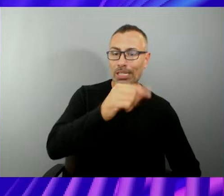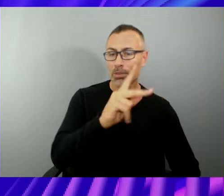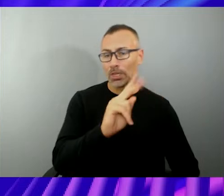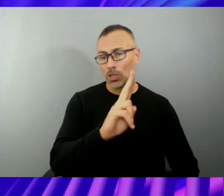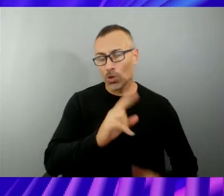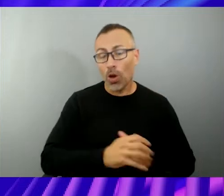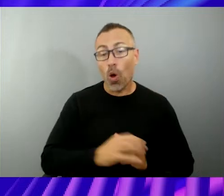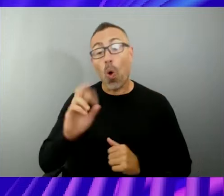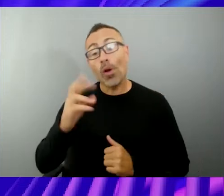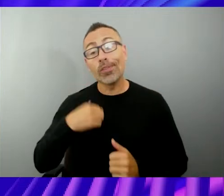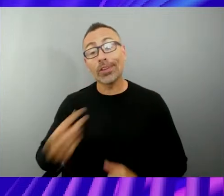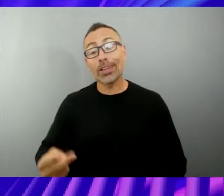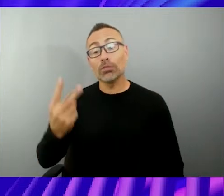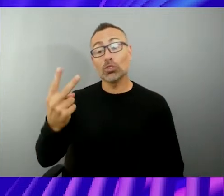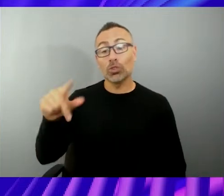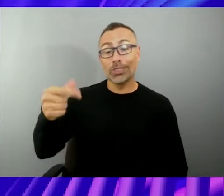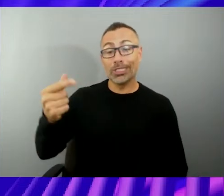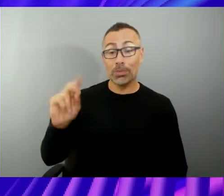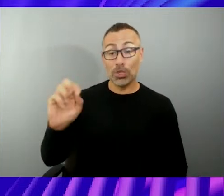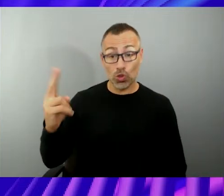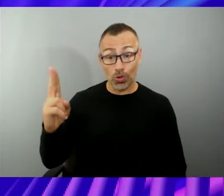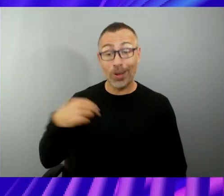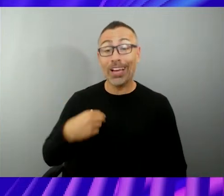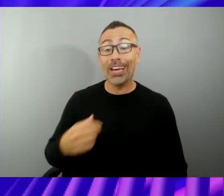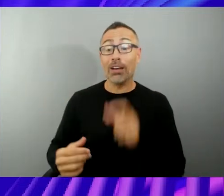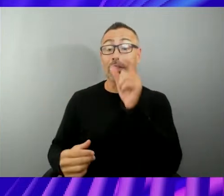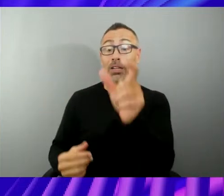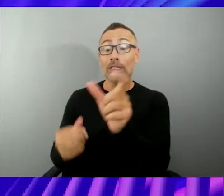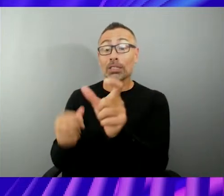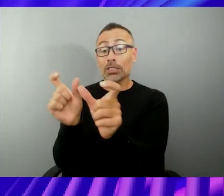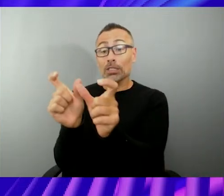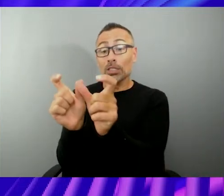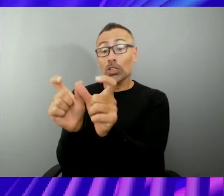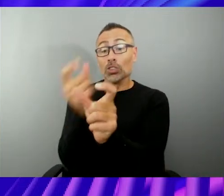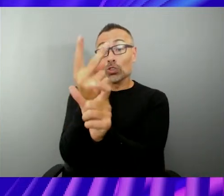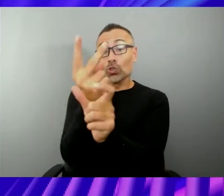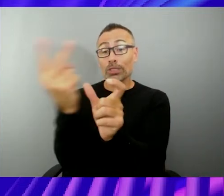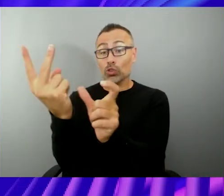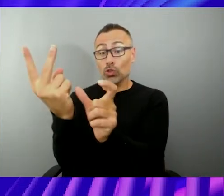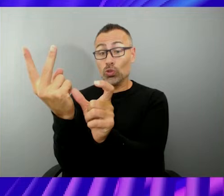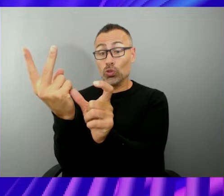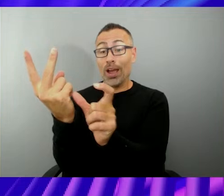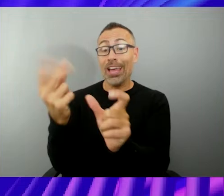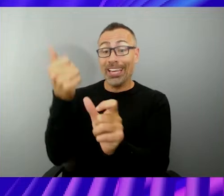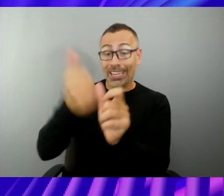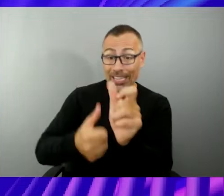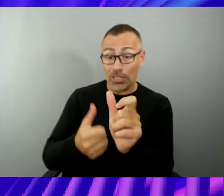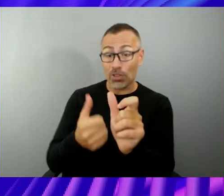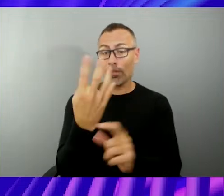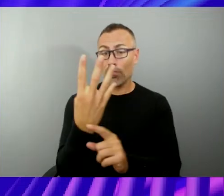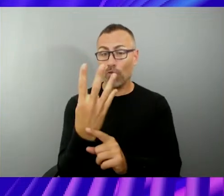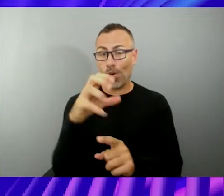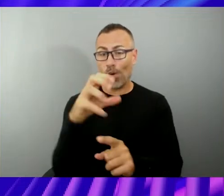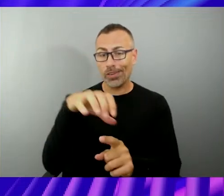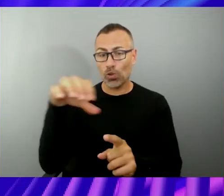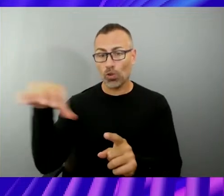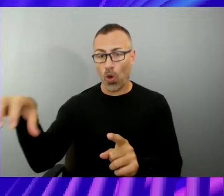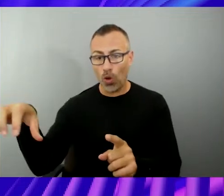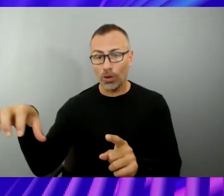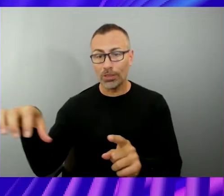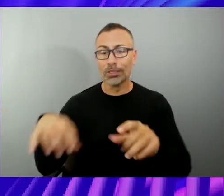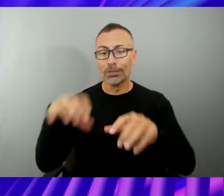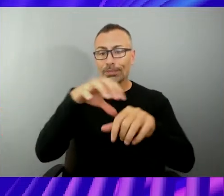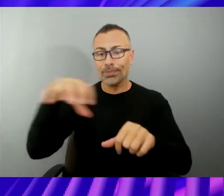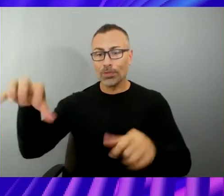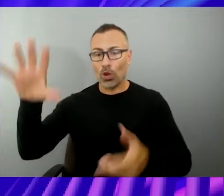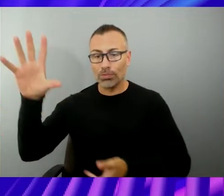then your world size will become 8 nodes, right? And Okay. just a pro tip over here is if you have such a